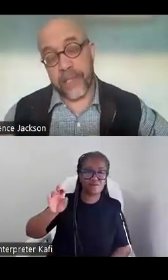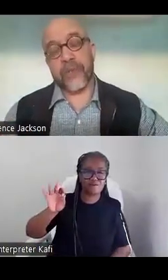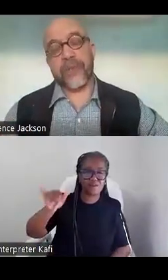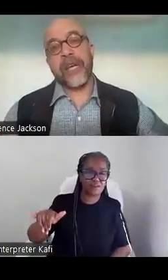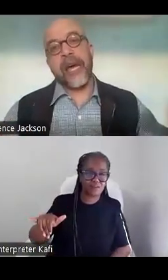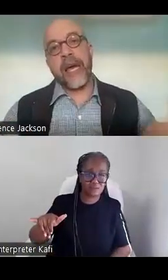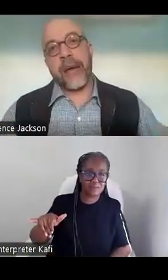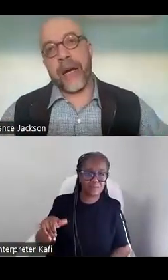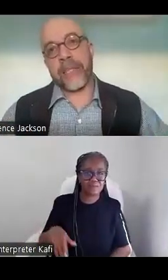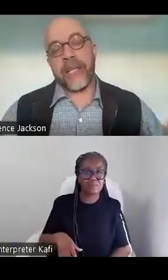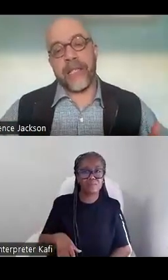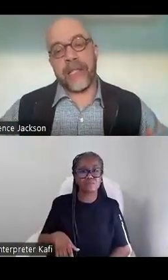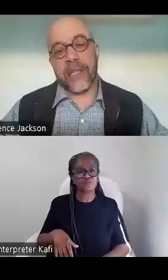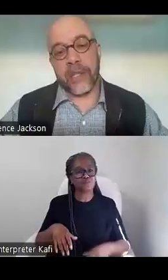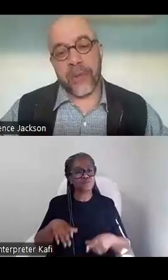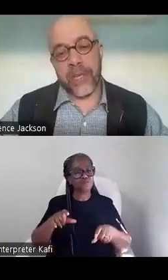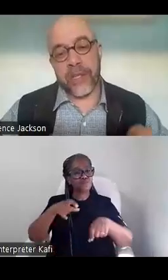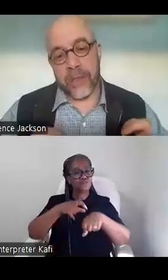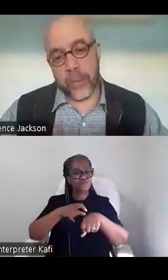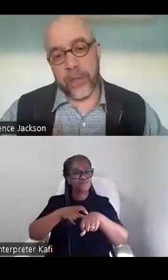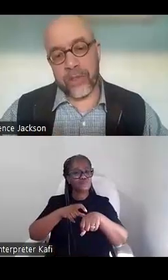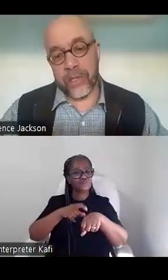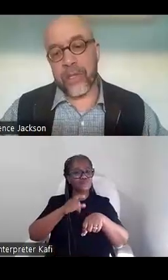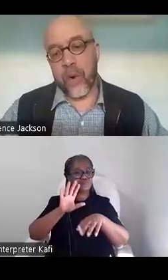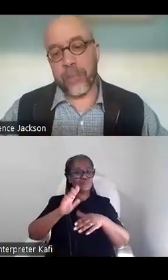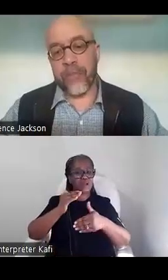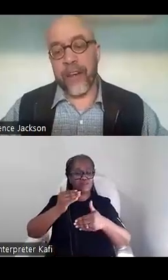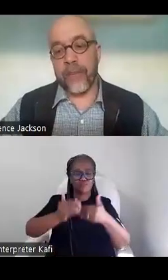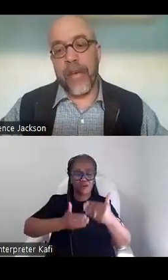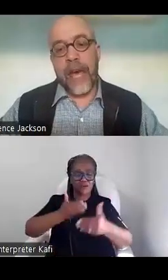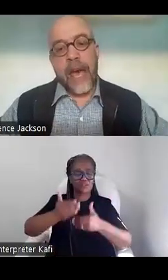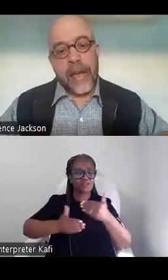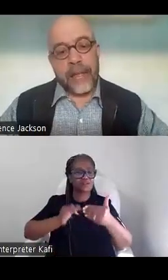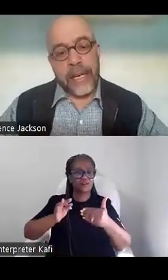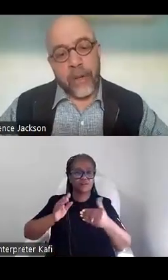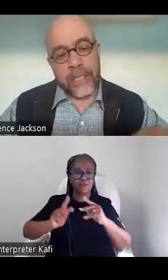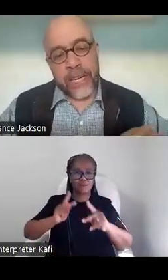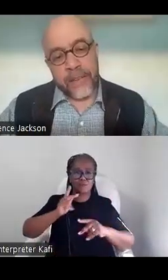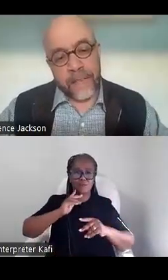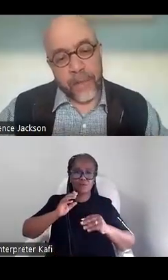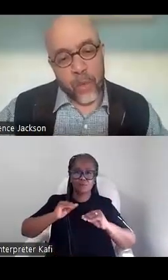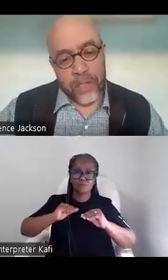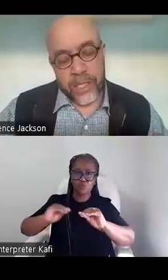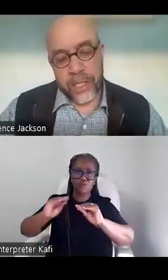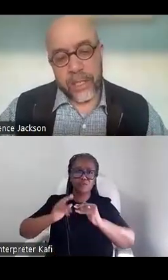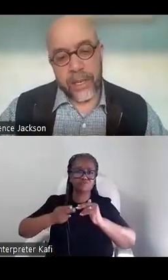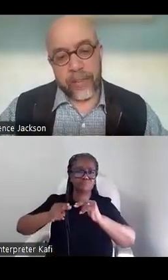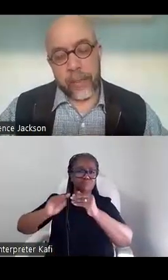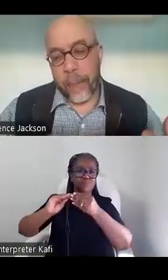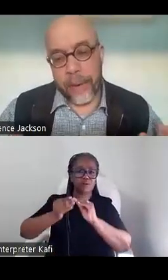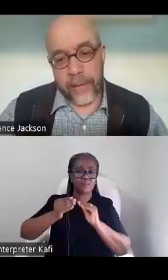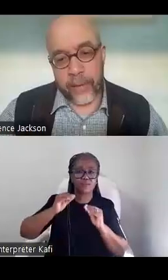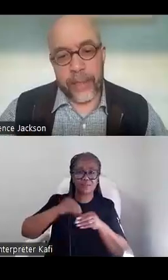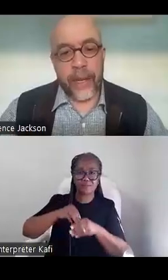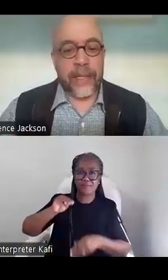17th century, and by the 18th century is quite profound. On this 1851 Sydney and Neff